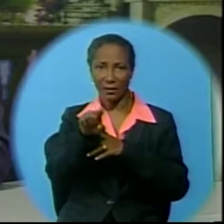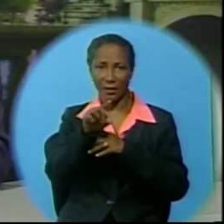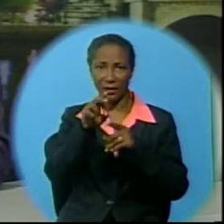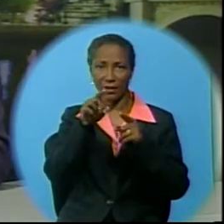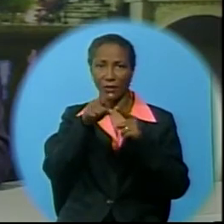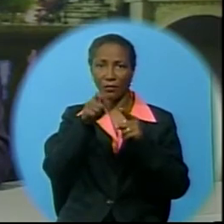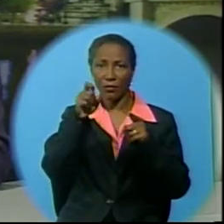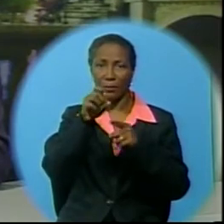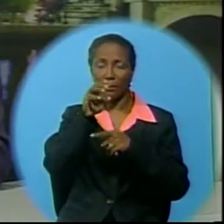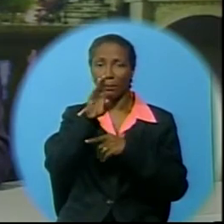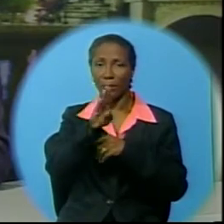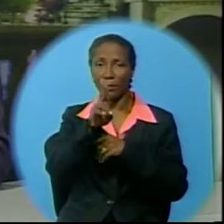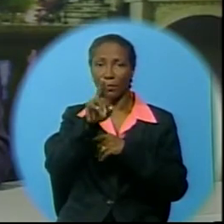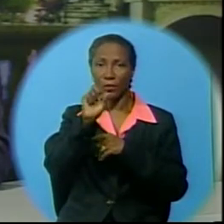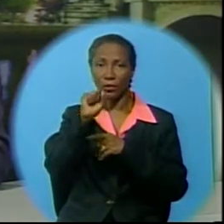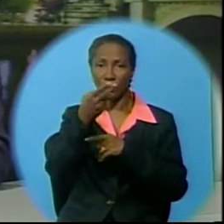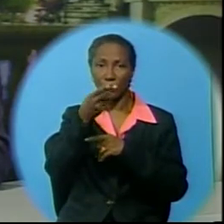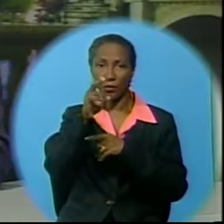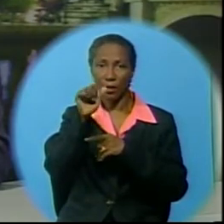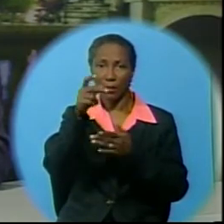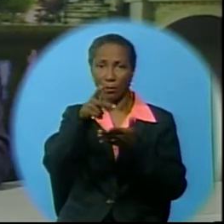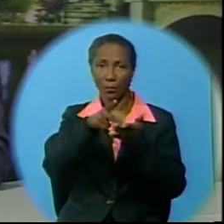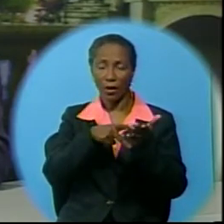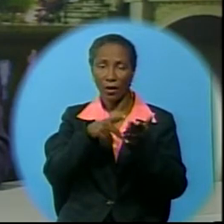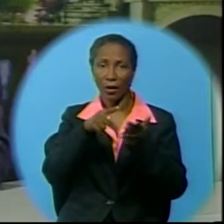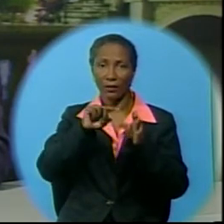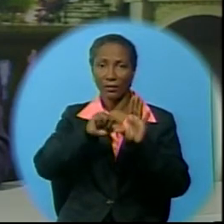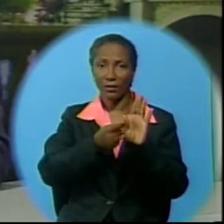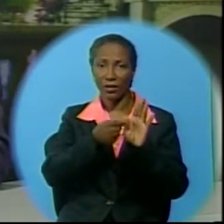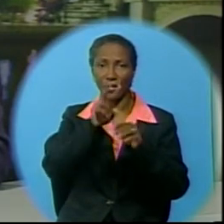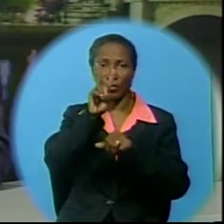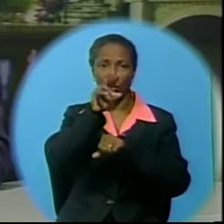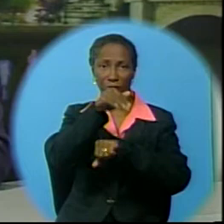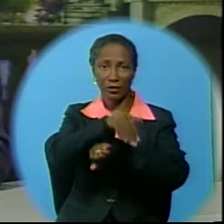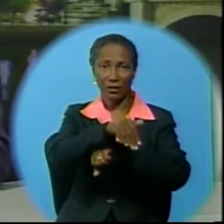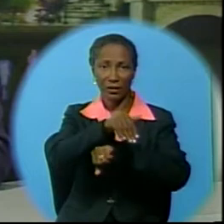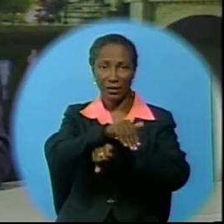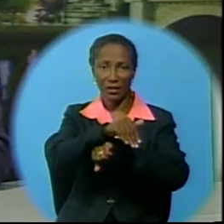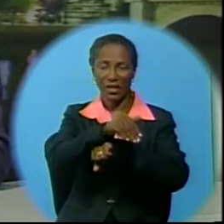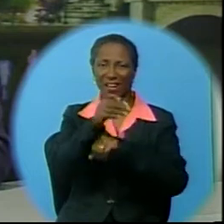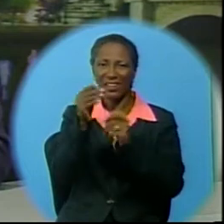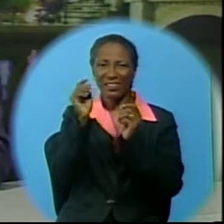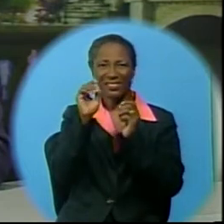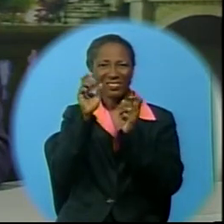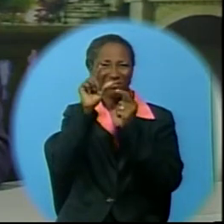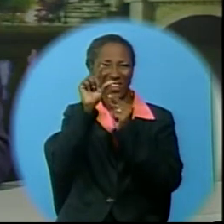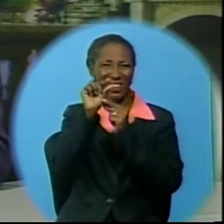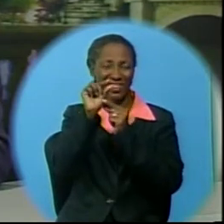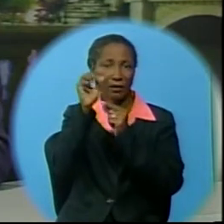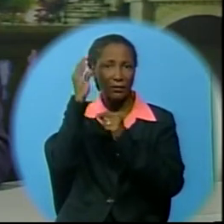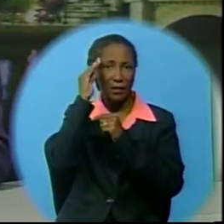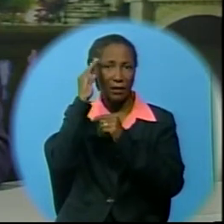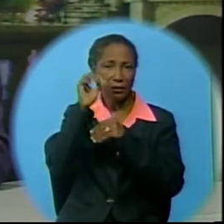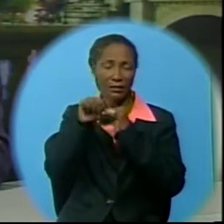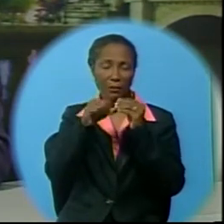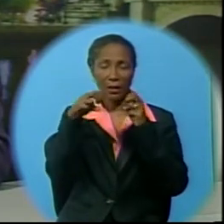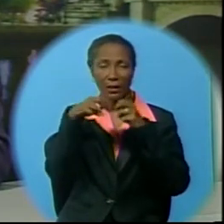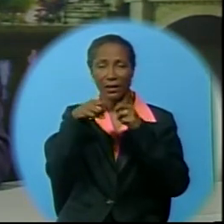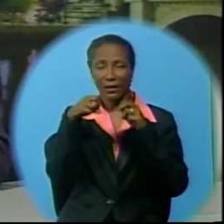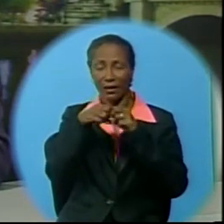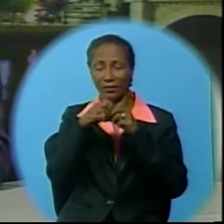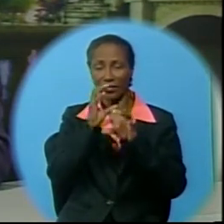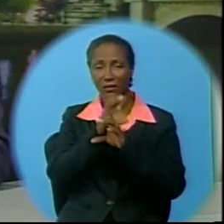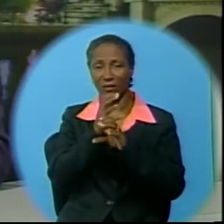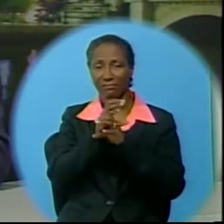2 p.m. Chetwin Rice says there is a deficit in knowledge about electric vehicles, which JIZ is attempting to change.